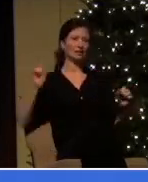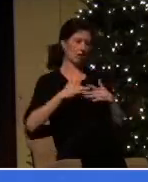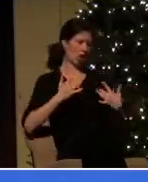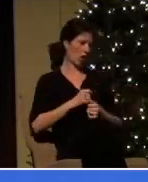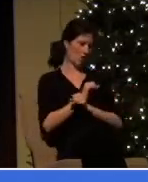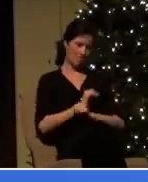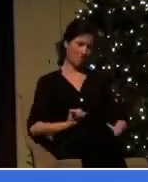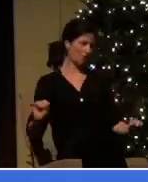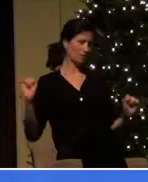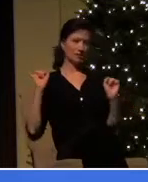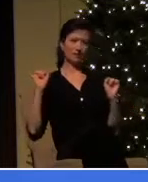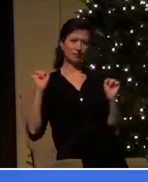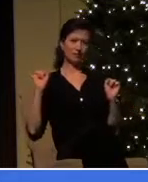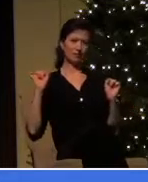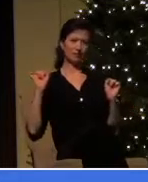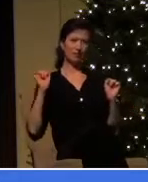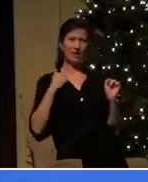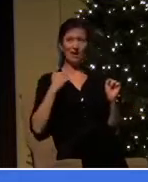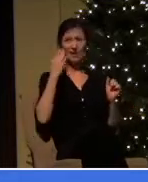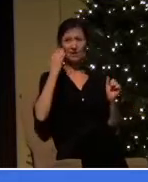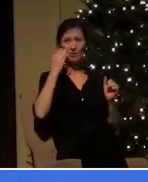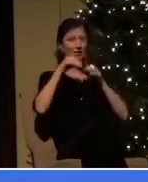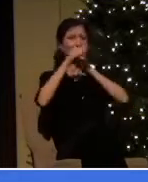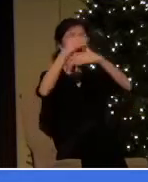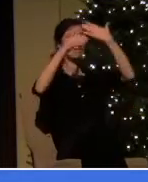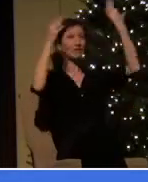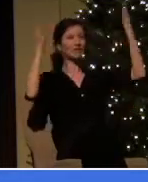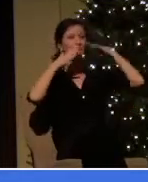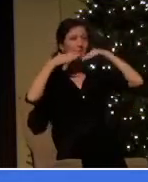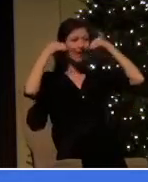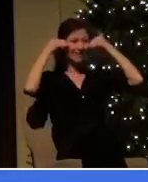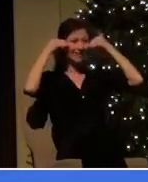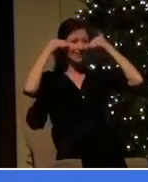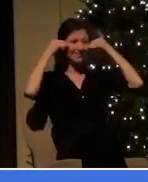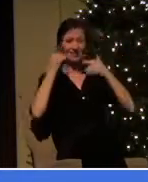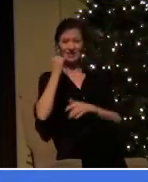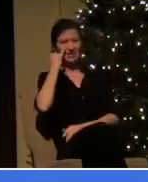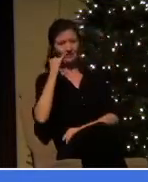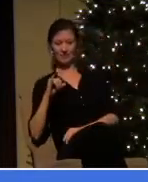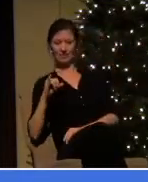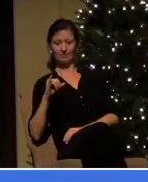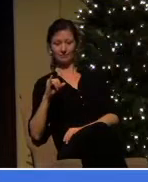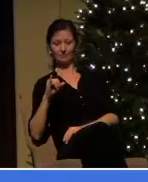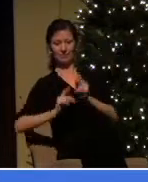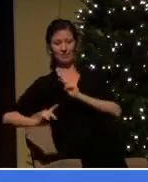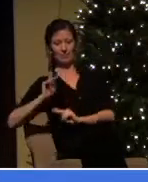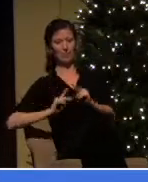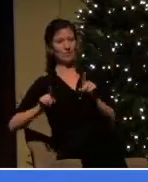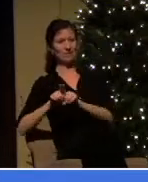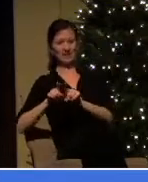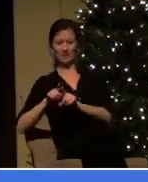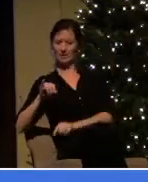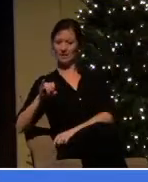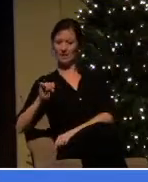to bring. And I tell you, there are smiles in heaven when the Isabels of life begin to dance. Isn't